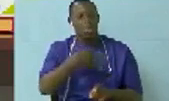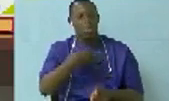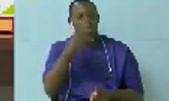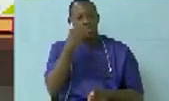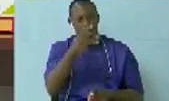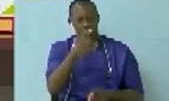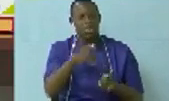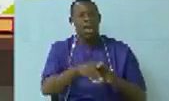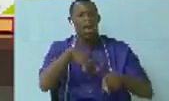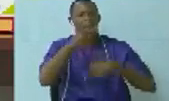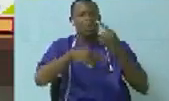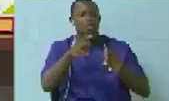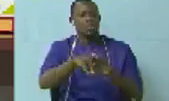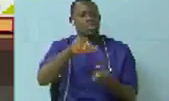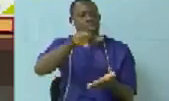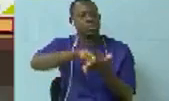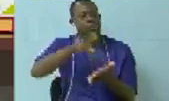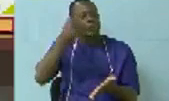telephone conversation.